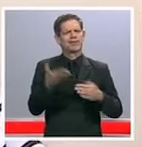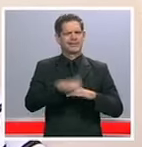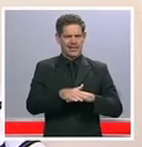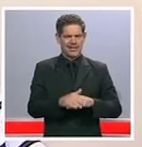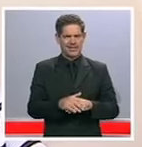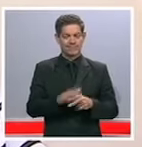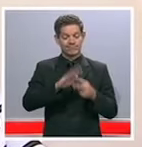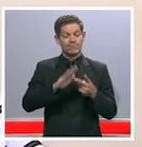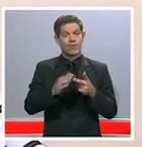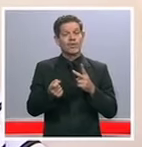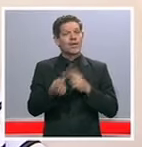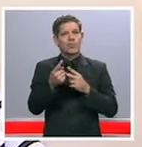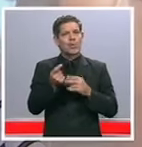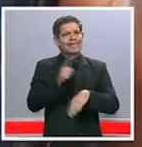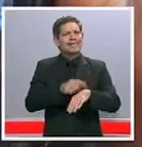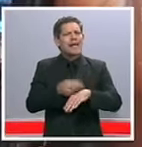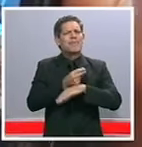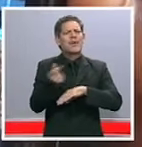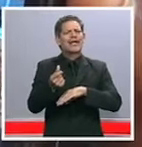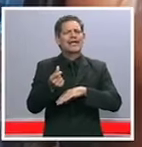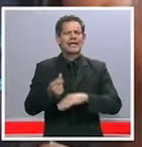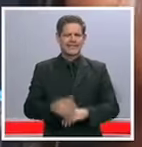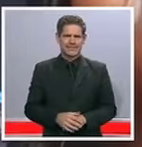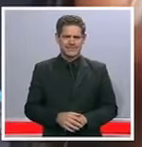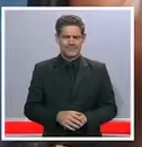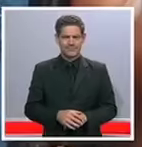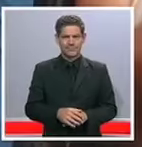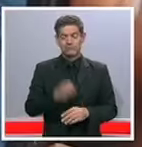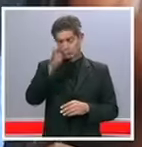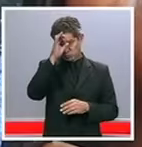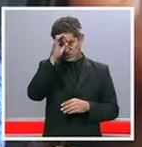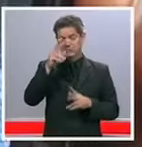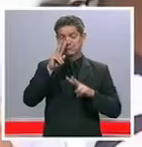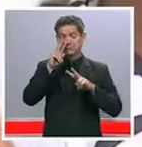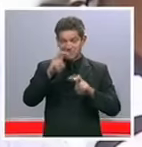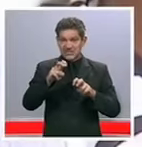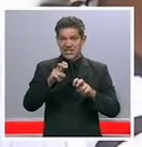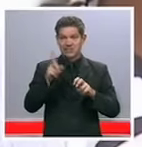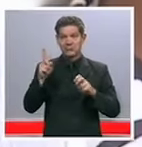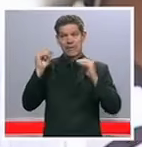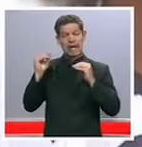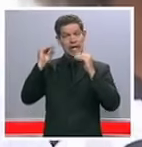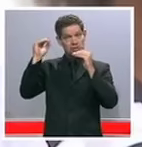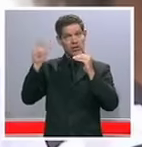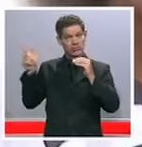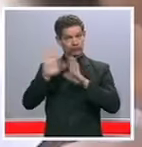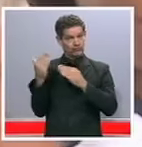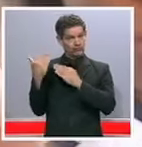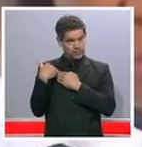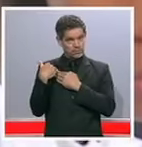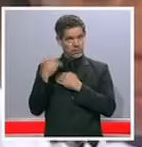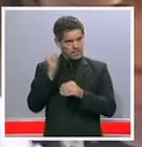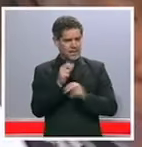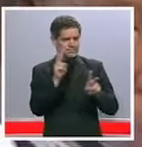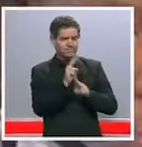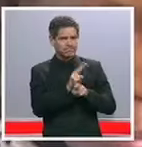Both tragedies happened within minutes. Police are investigating whether negligence played any role in the deaths of the 3